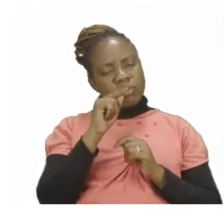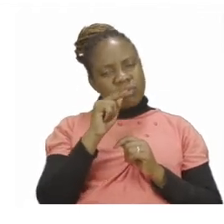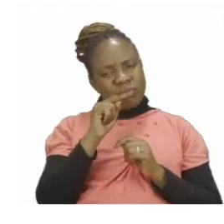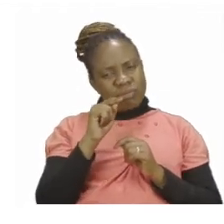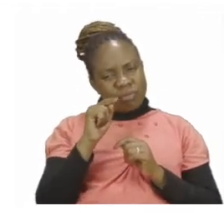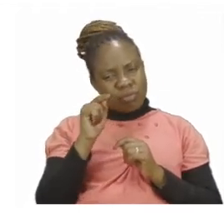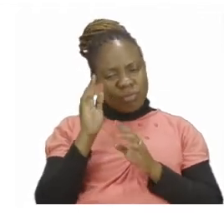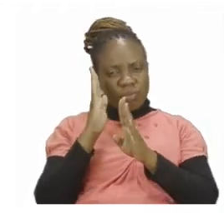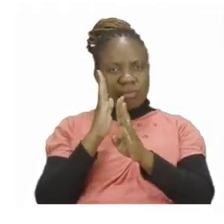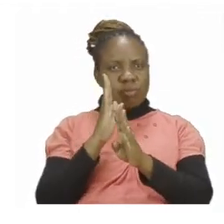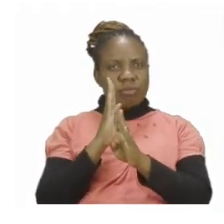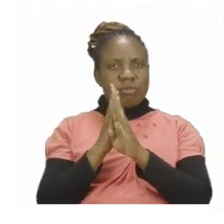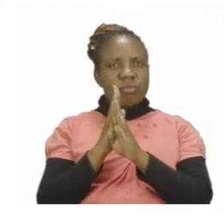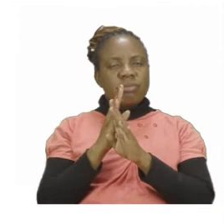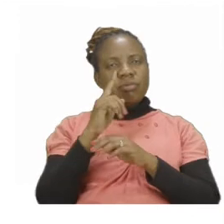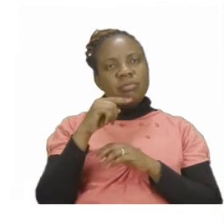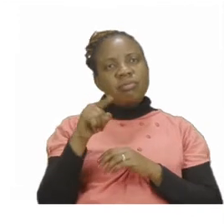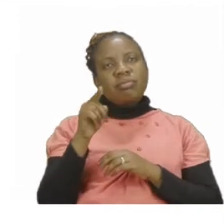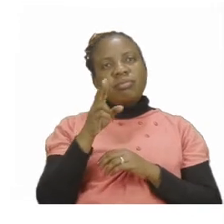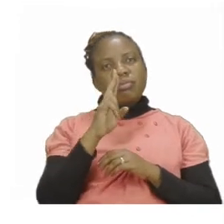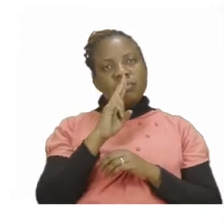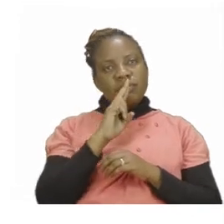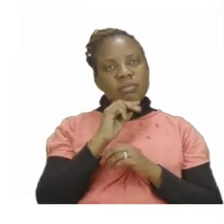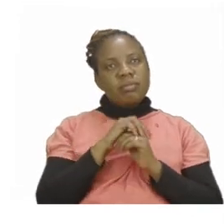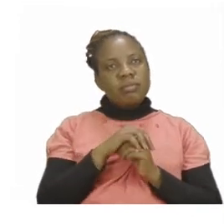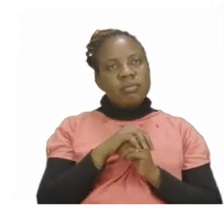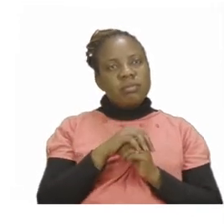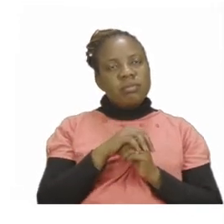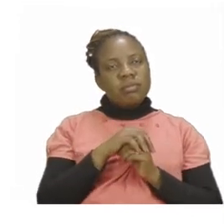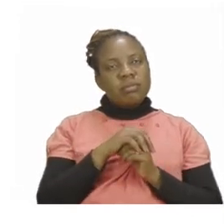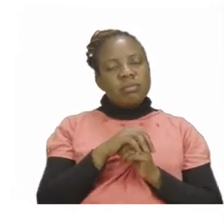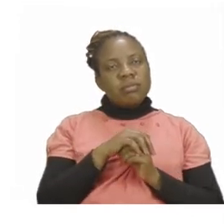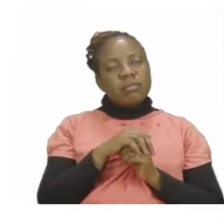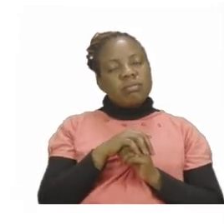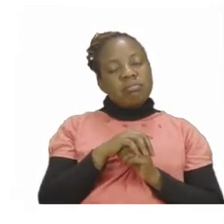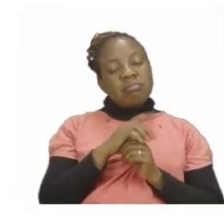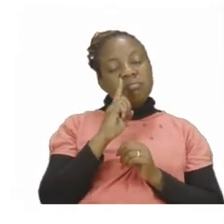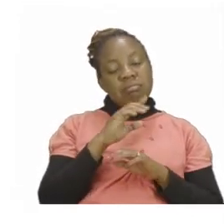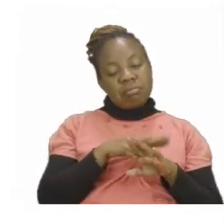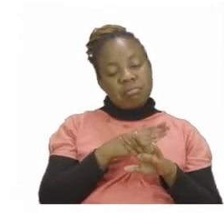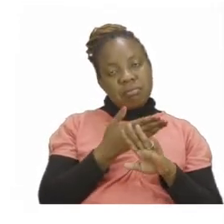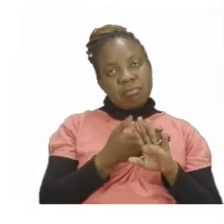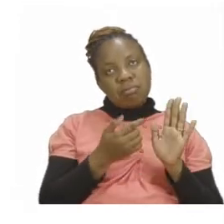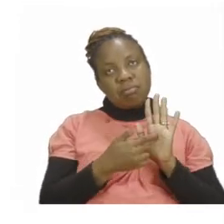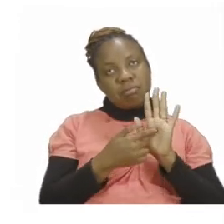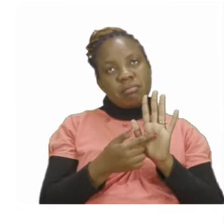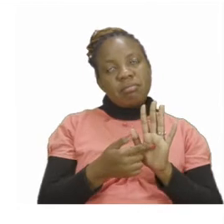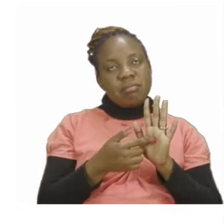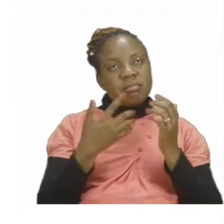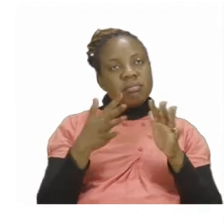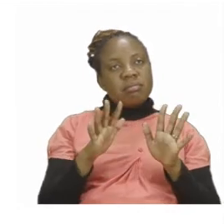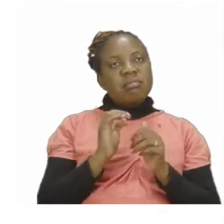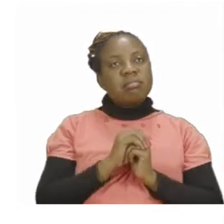answer. Now you will see there one example have been done for you already.